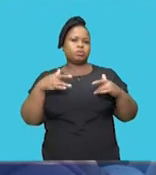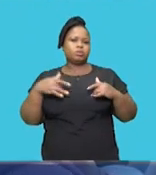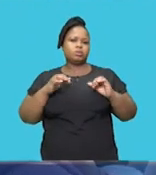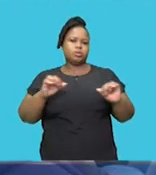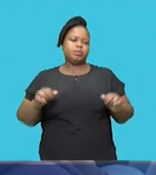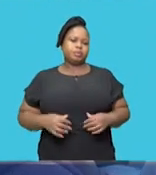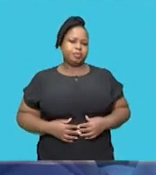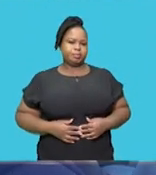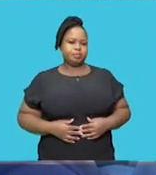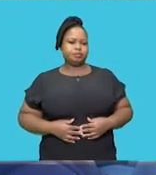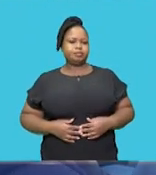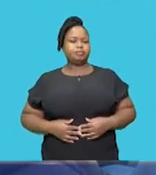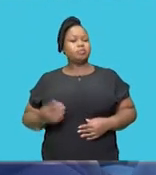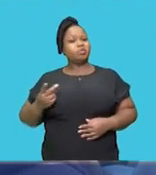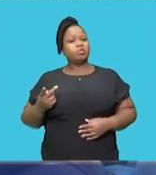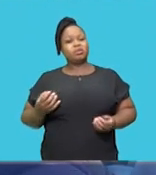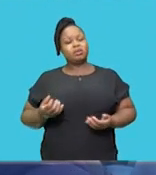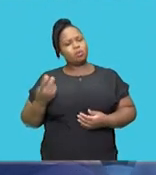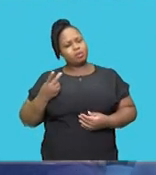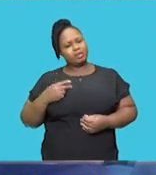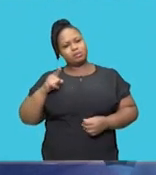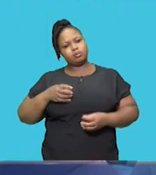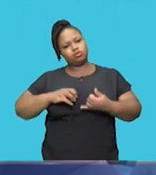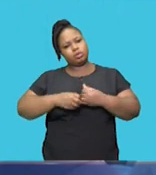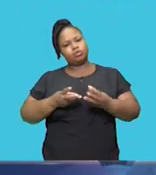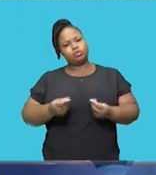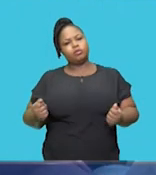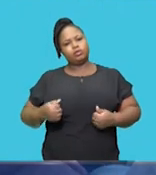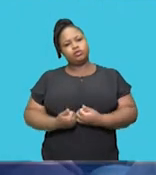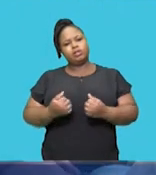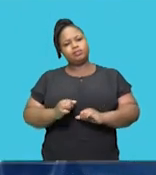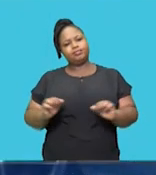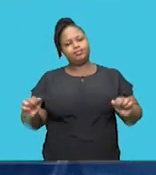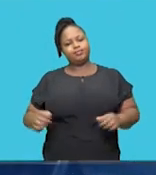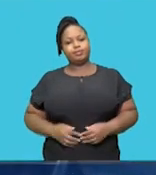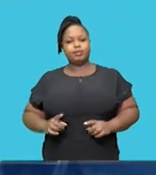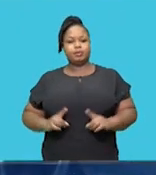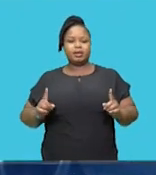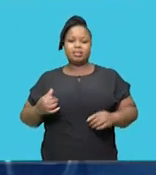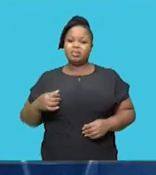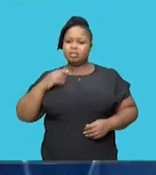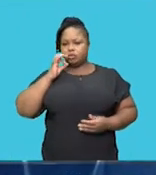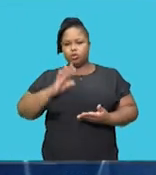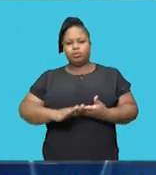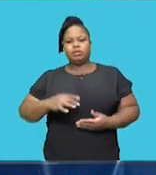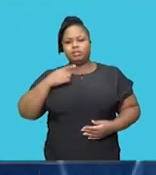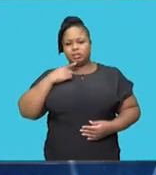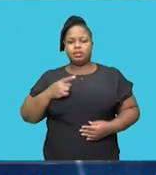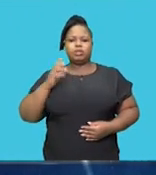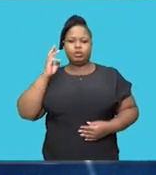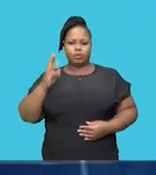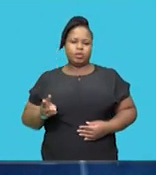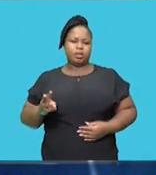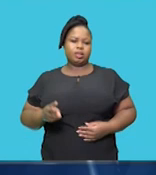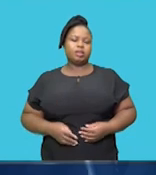imicelimngeni yabo. Kwaye abanike ingxelo ngezisombululo. Kwaye usodolophu uthembise ngokuqulunqa iqela